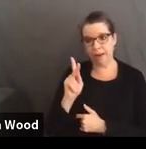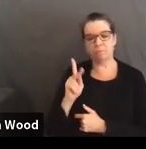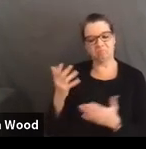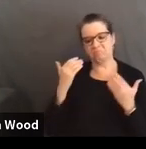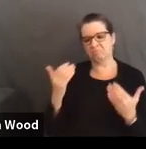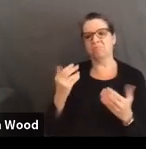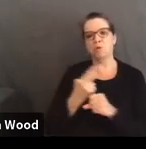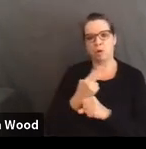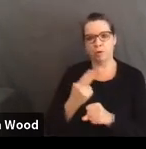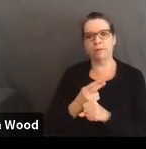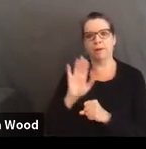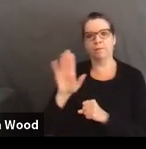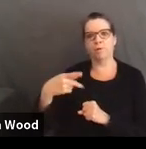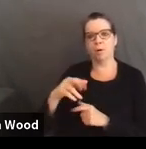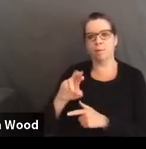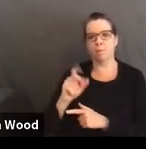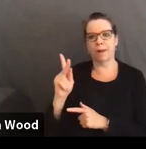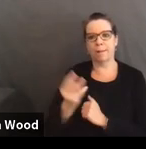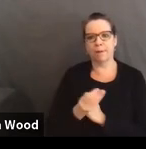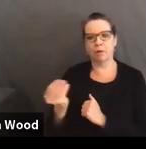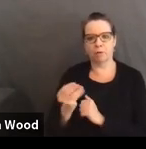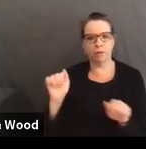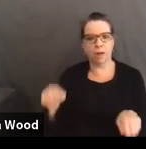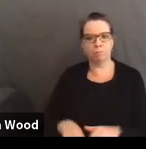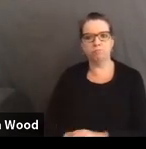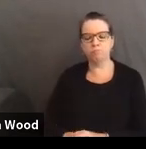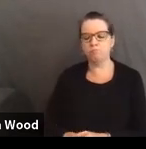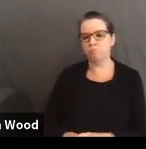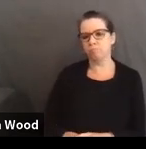adopt that for your pre-K materials.